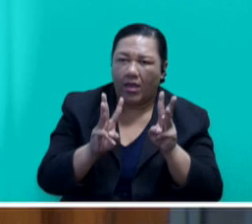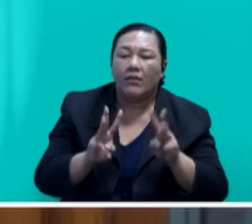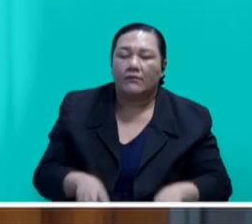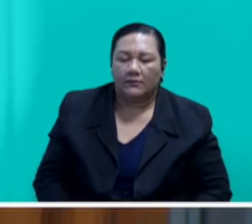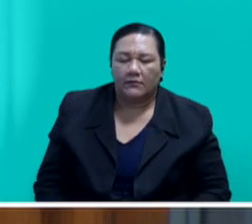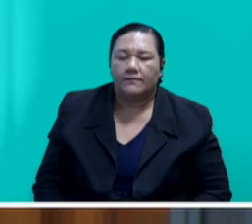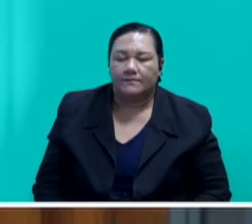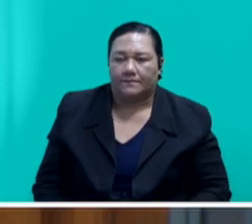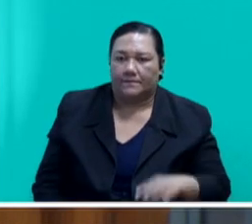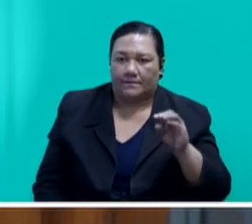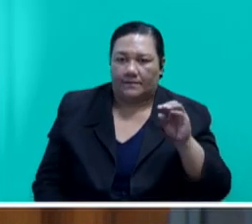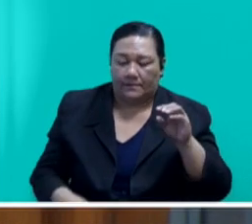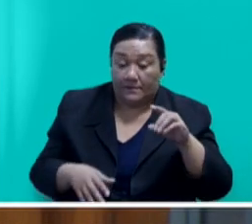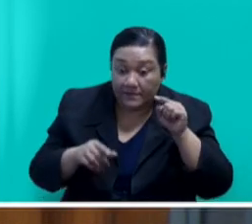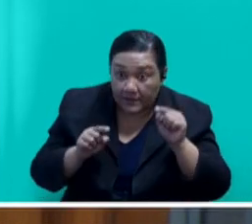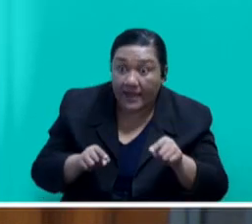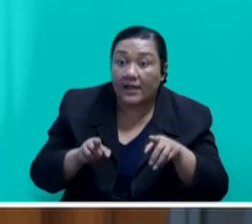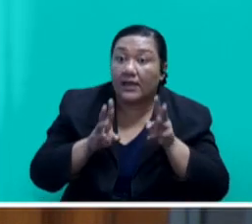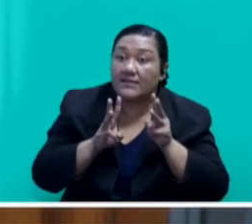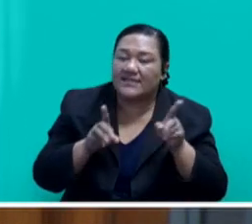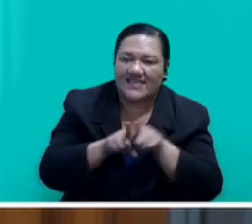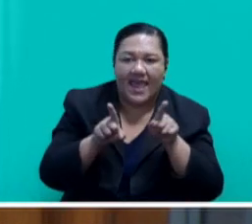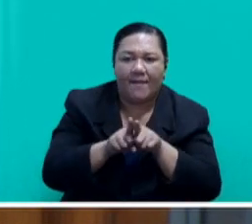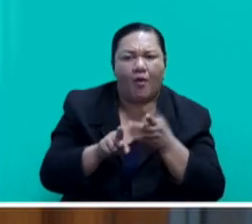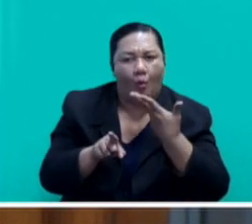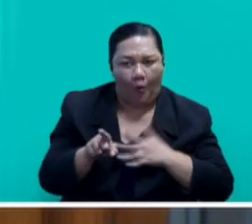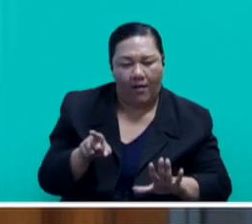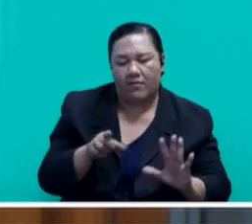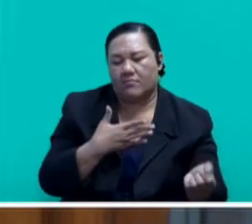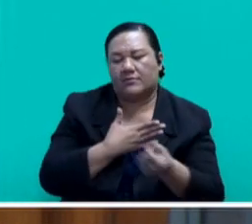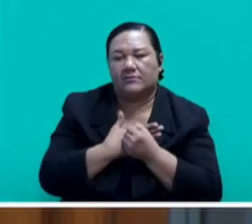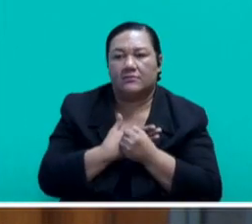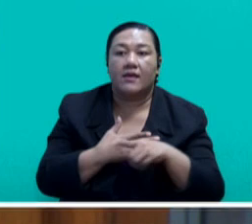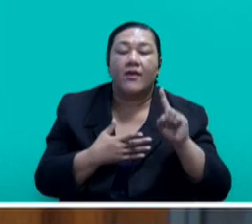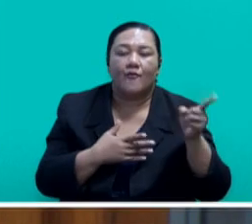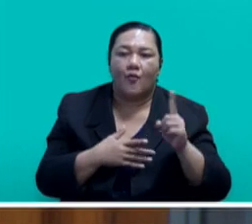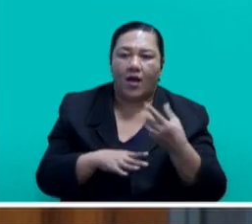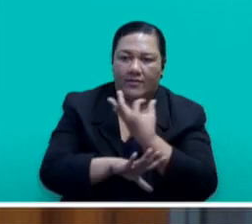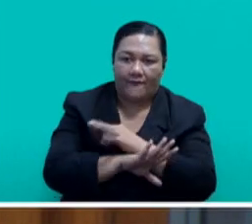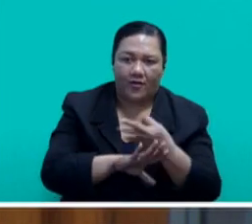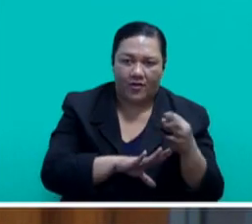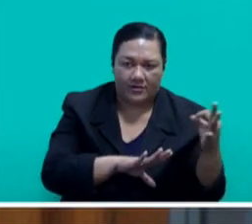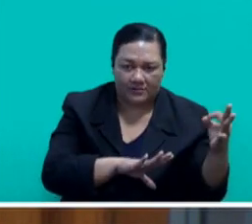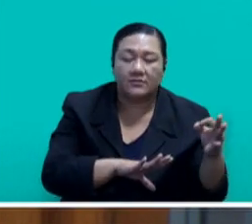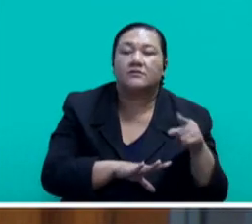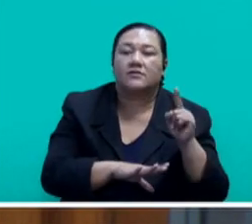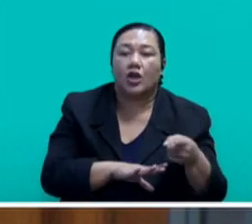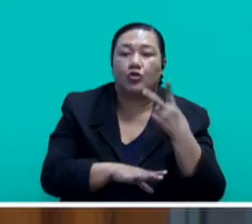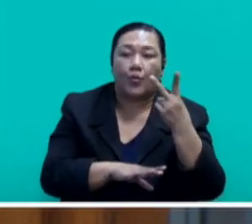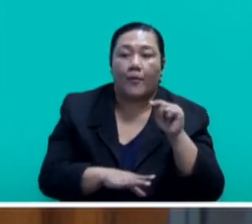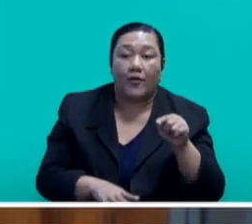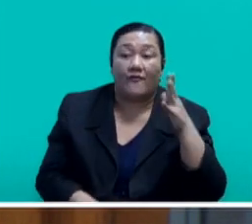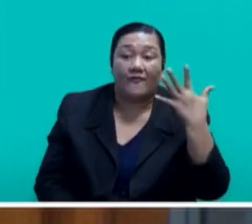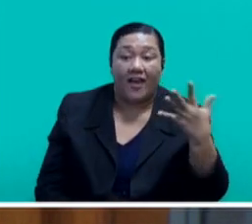conservation, forest restoration remain a key activities of the Ministry of Forestry. With the 2.5 million